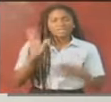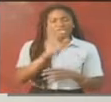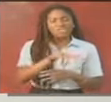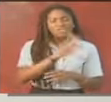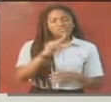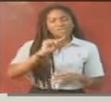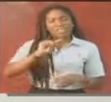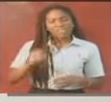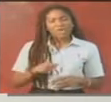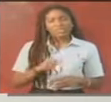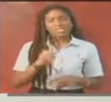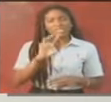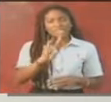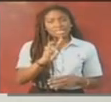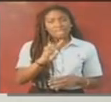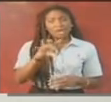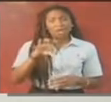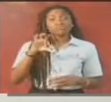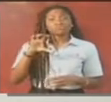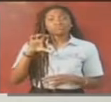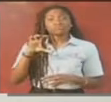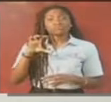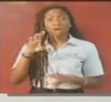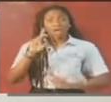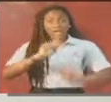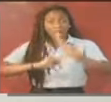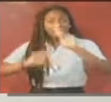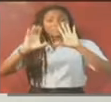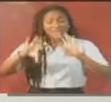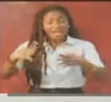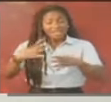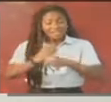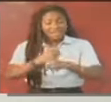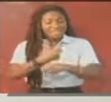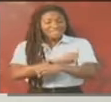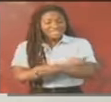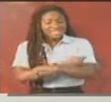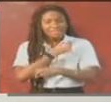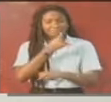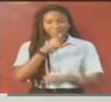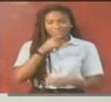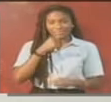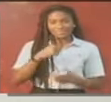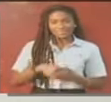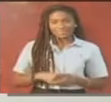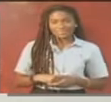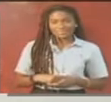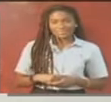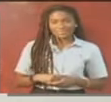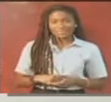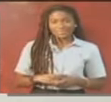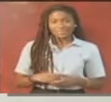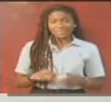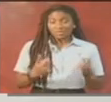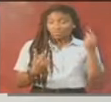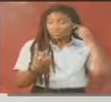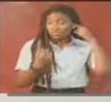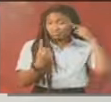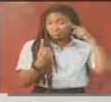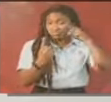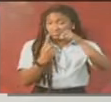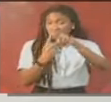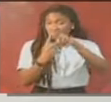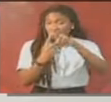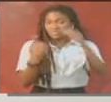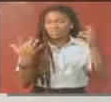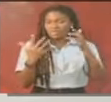33,600 doses of the vaccine. And at that point, with what was in hand, we set a target of half of that, so